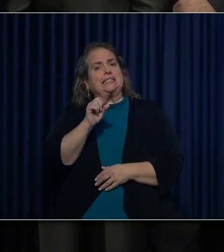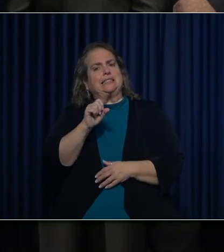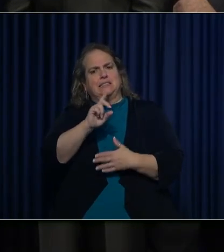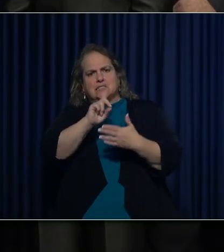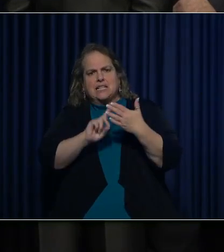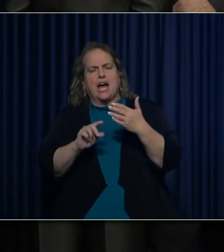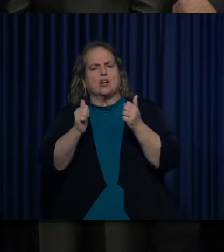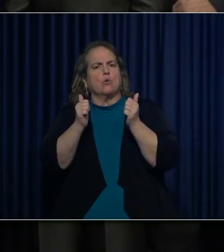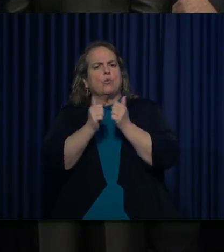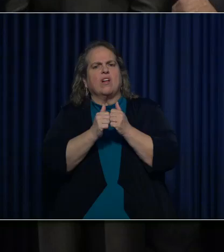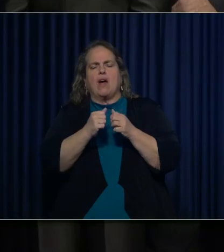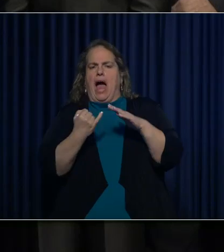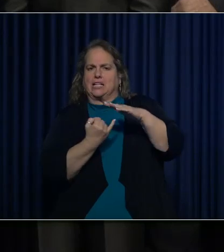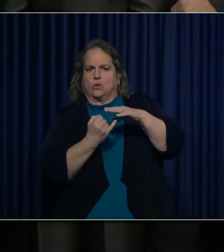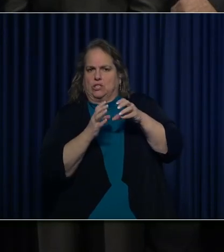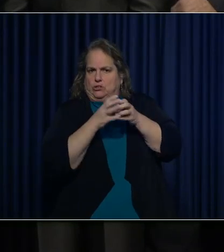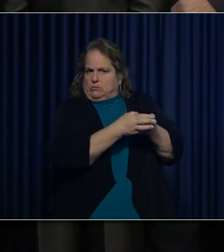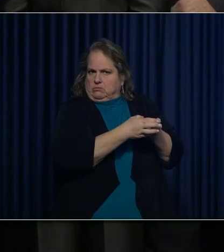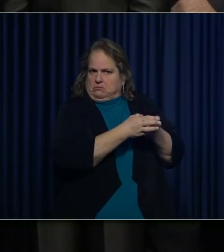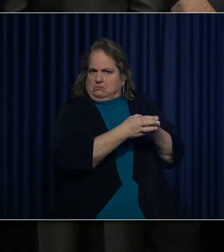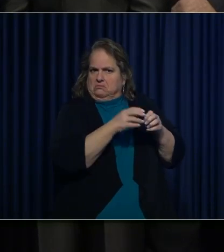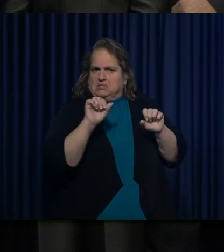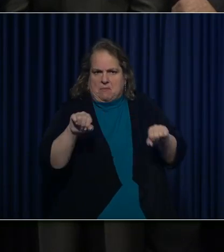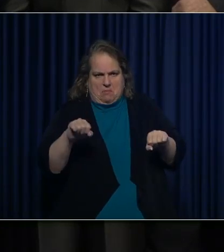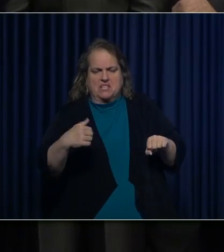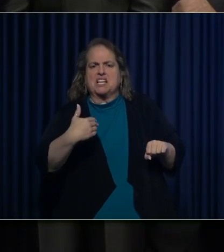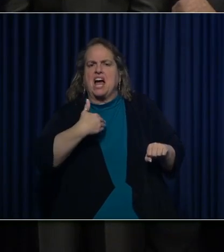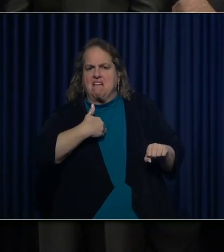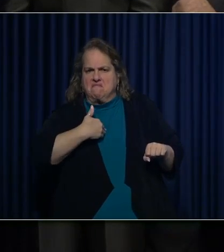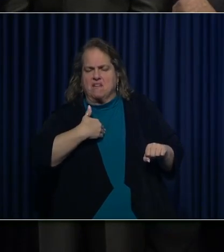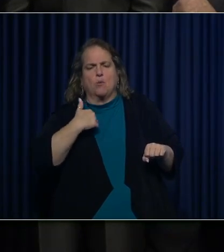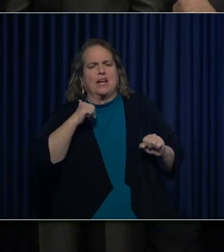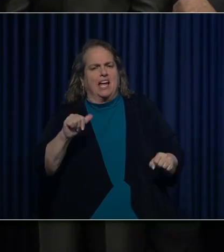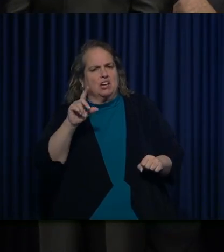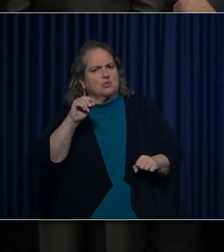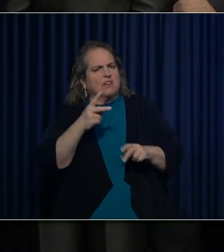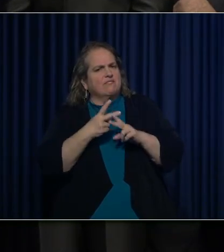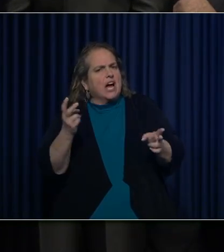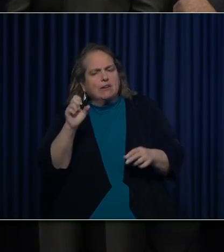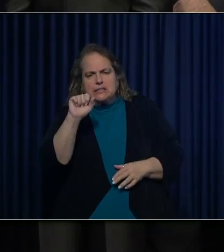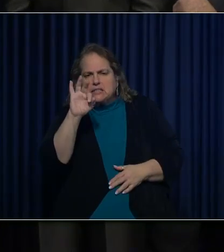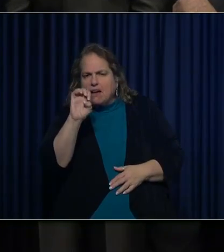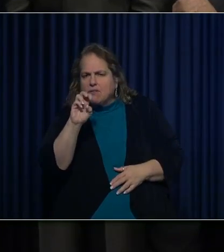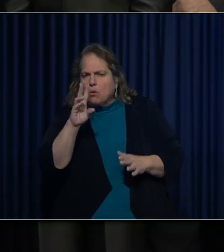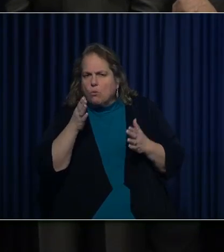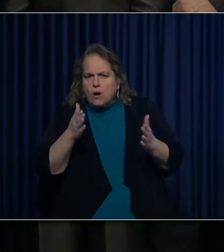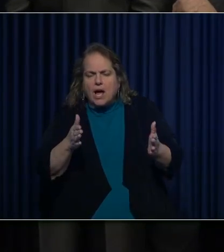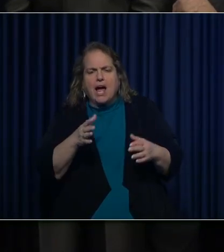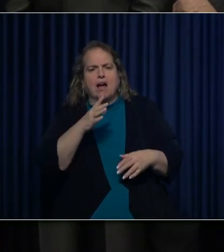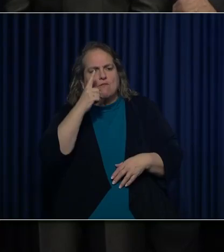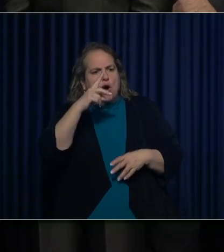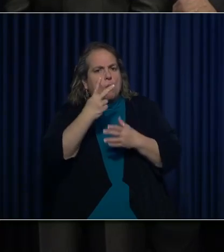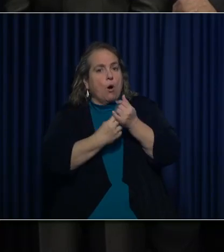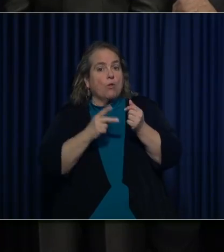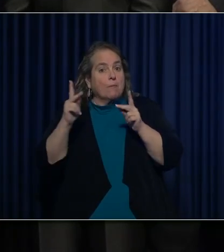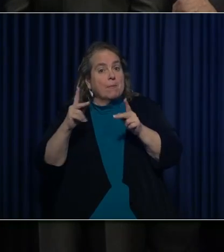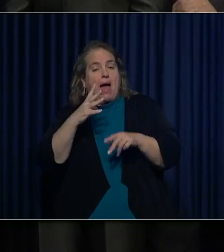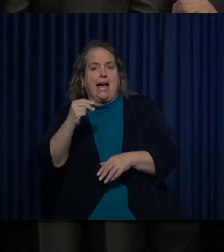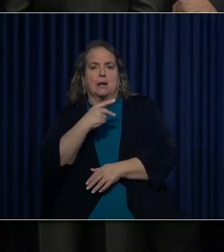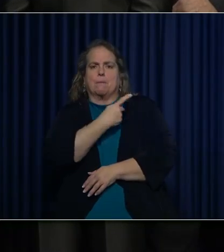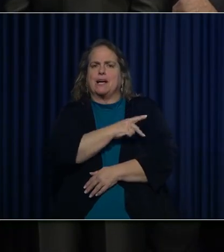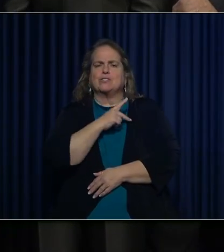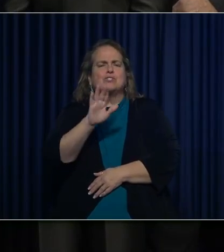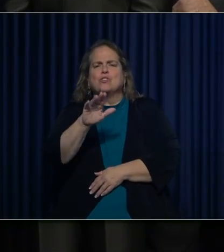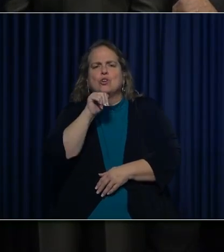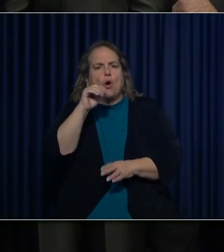substantial isolation capabilities so that we can do this in a very safe way for both our patients and our people. So people don't have to